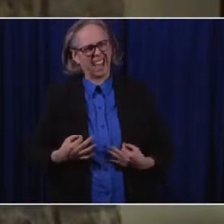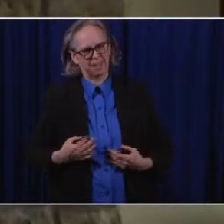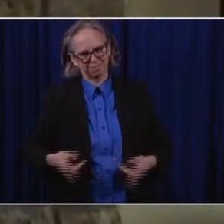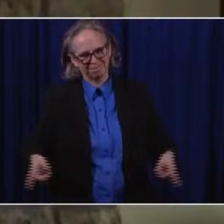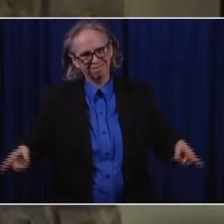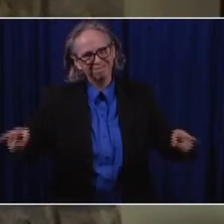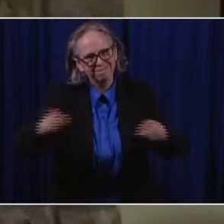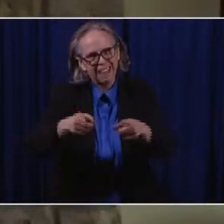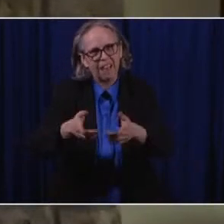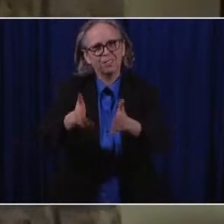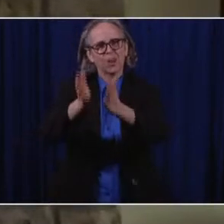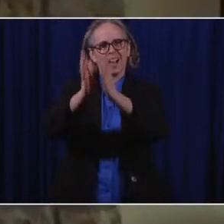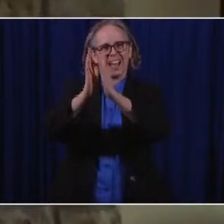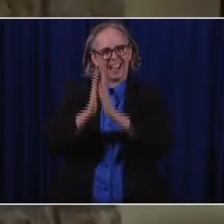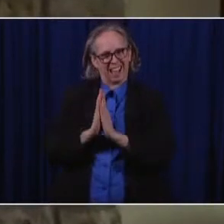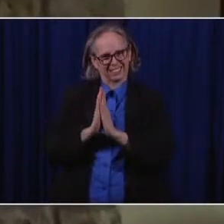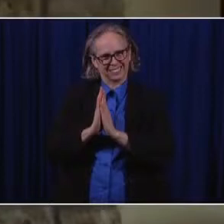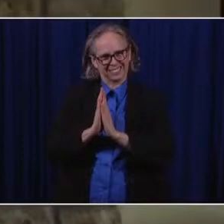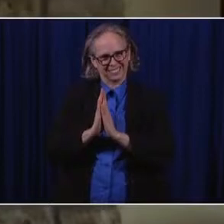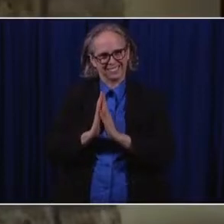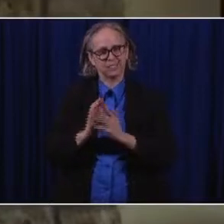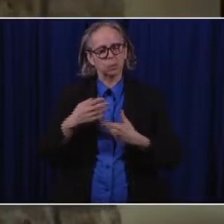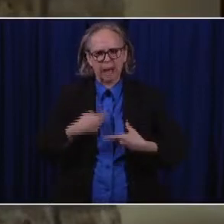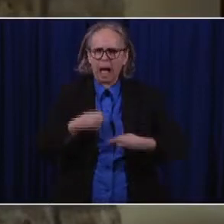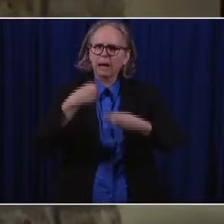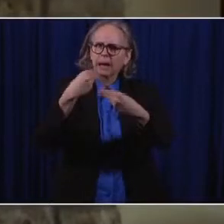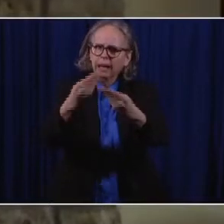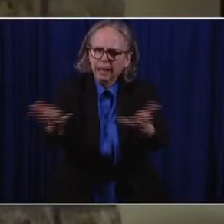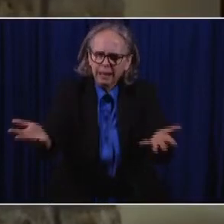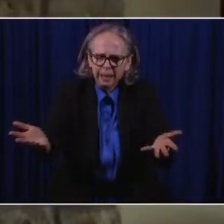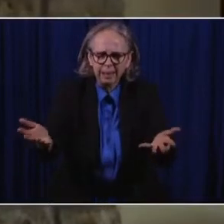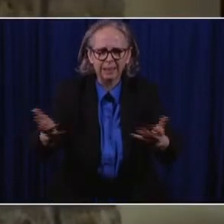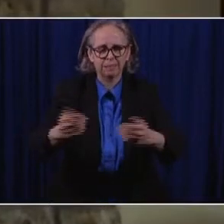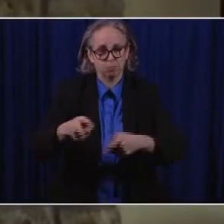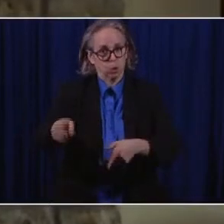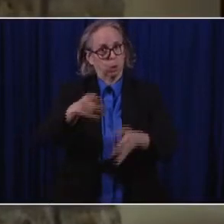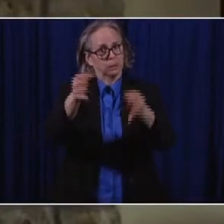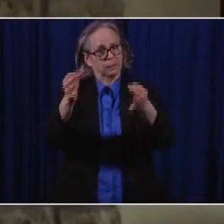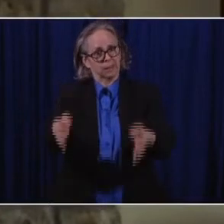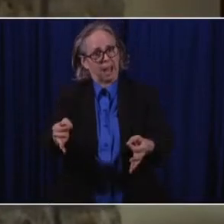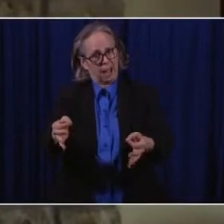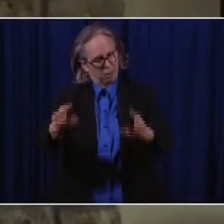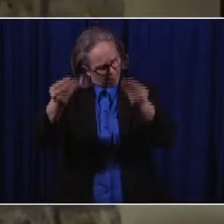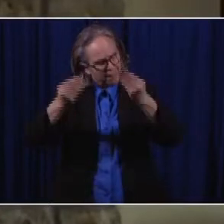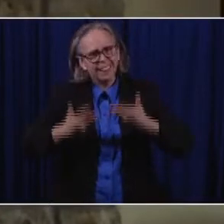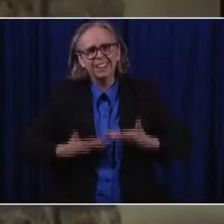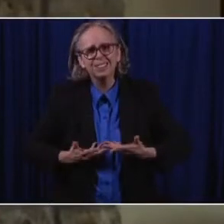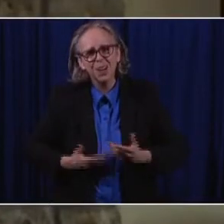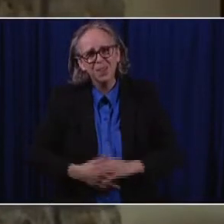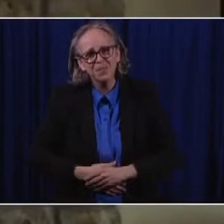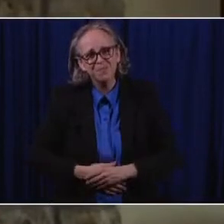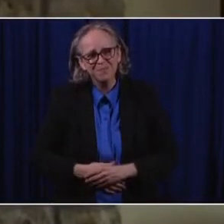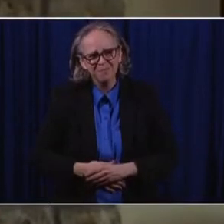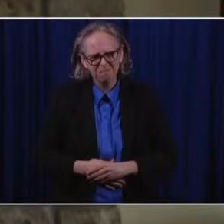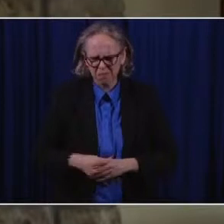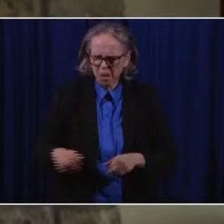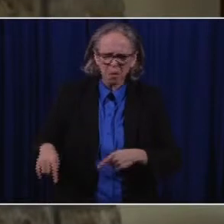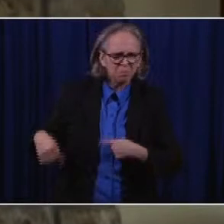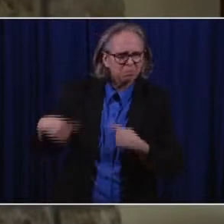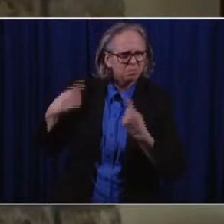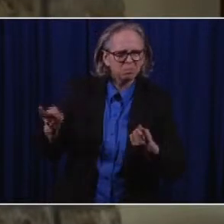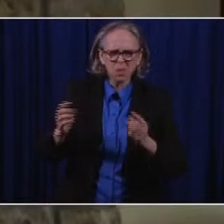health commissioner in Mercer County can, about, kind of what the availability of testing has been. So I can't comment on that, but we